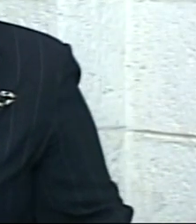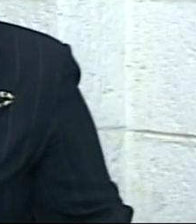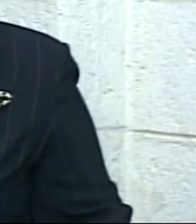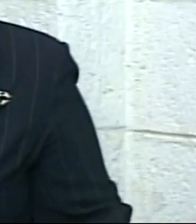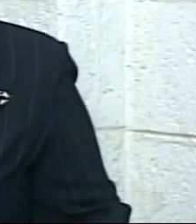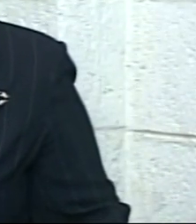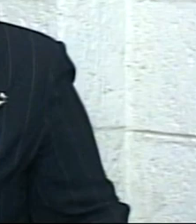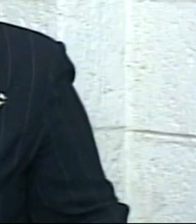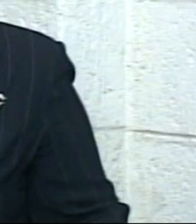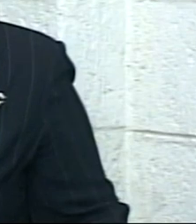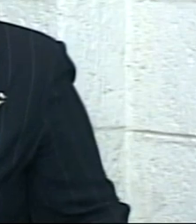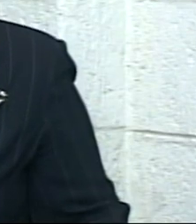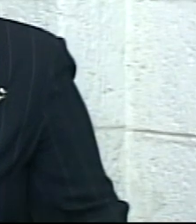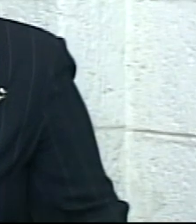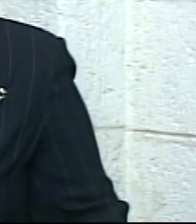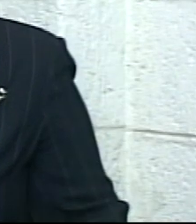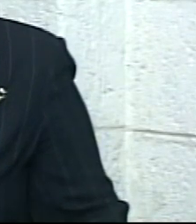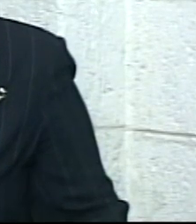stipulated finish line.